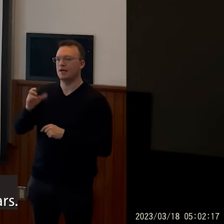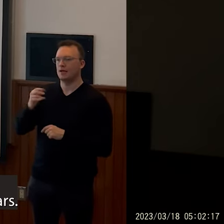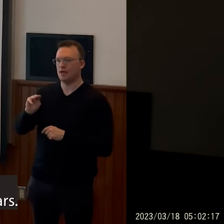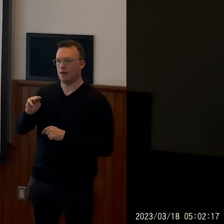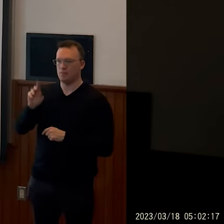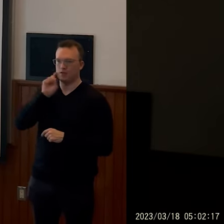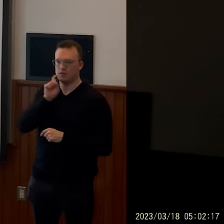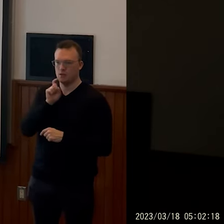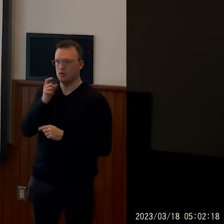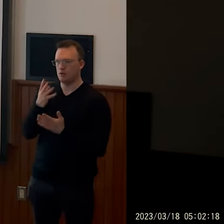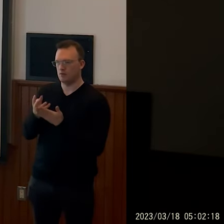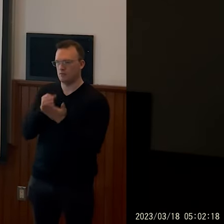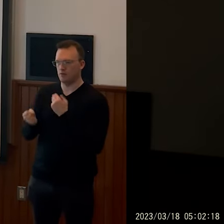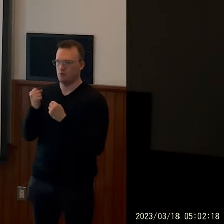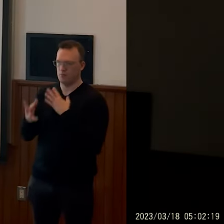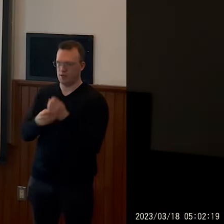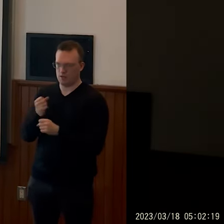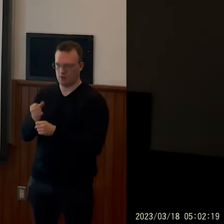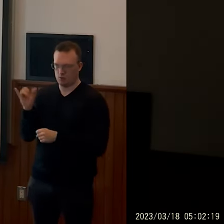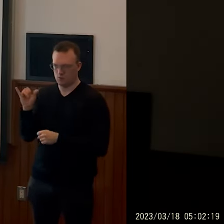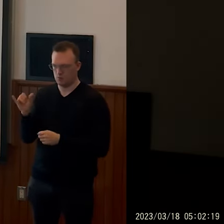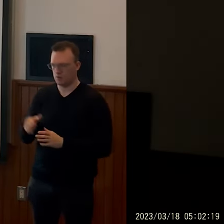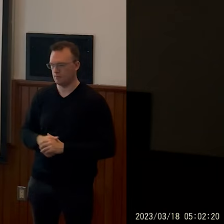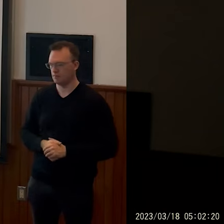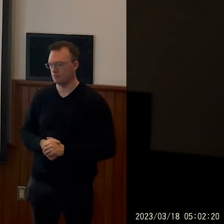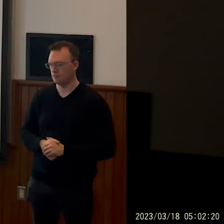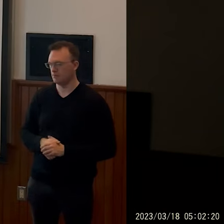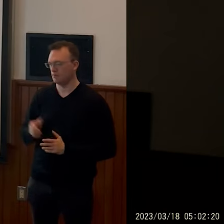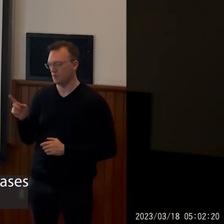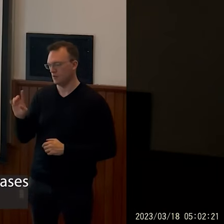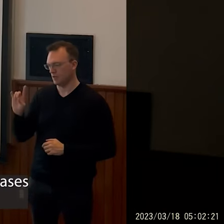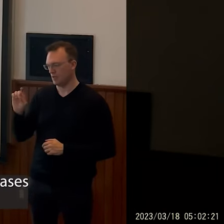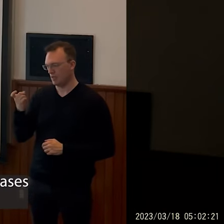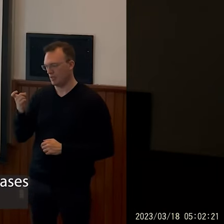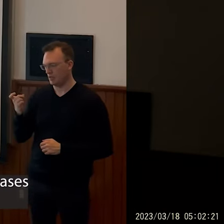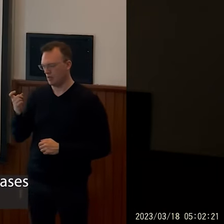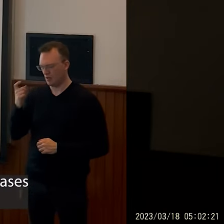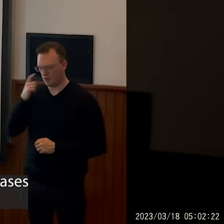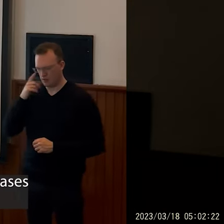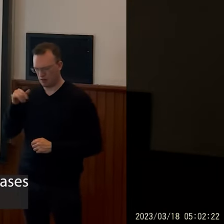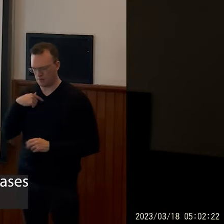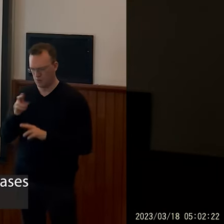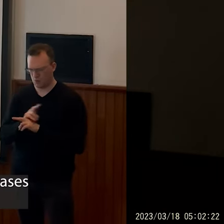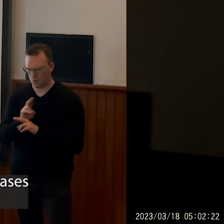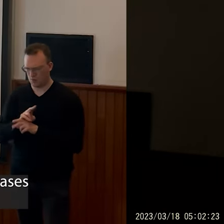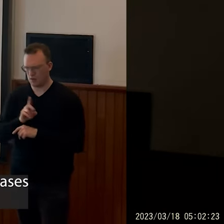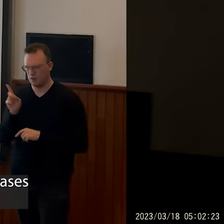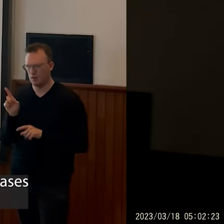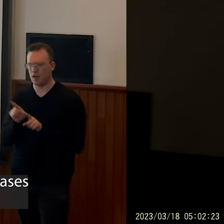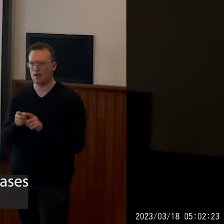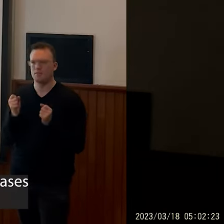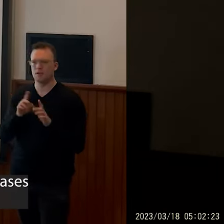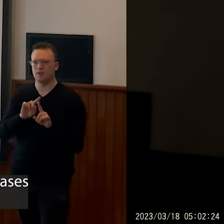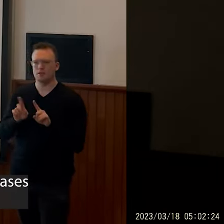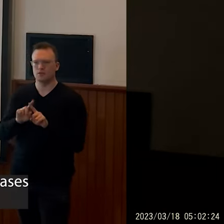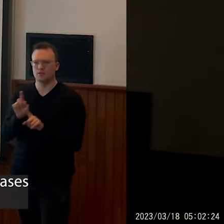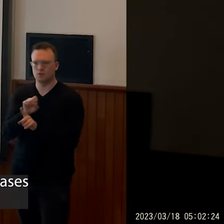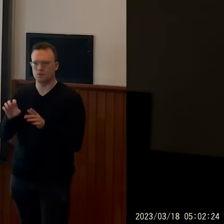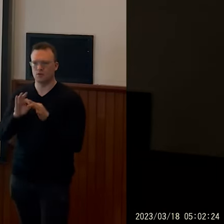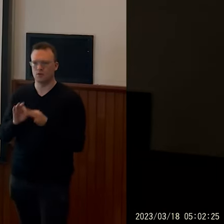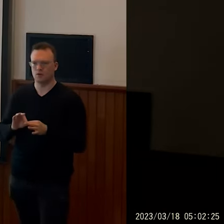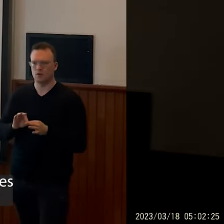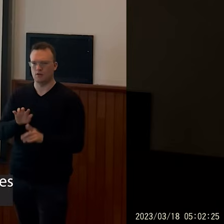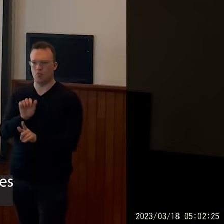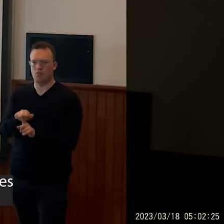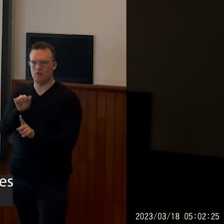for 13 years. Yeah, so this is DX. It's, I think I'm using these as many cases about